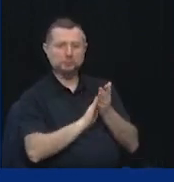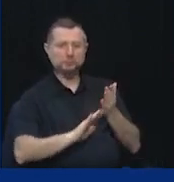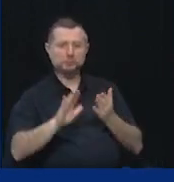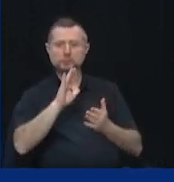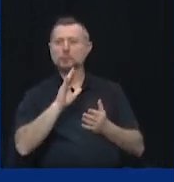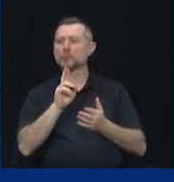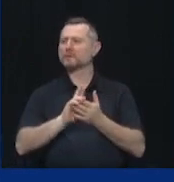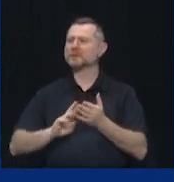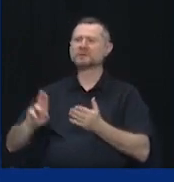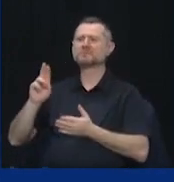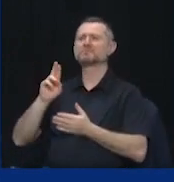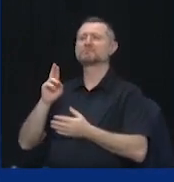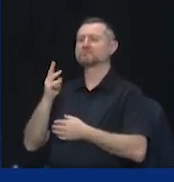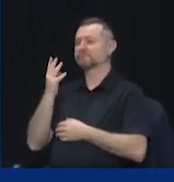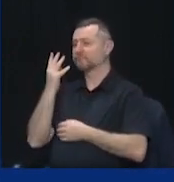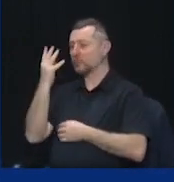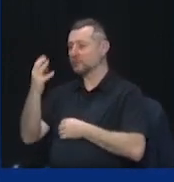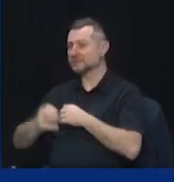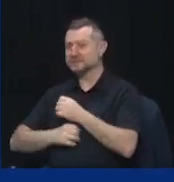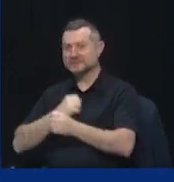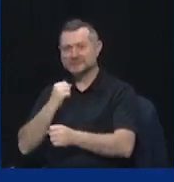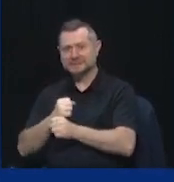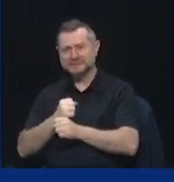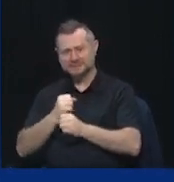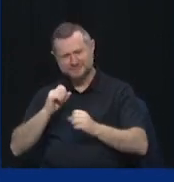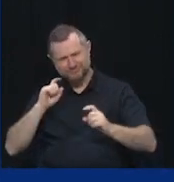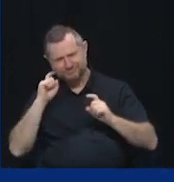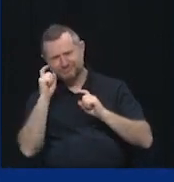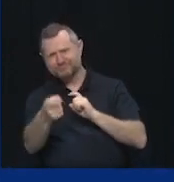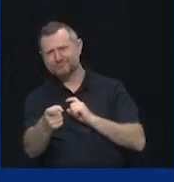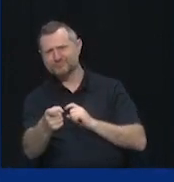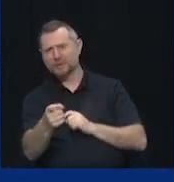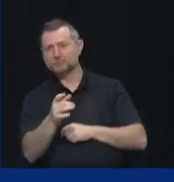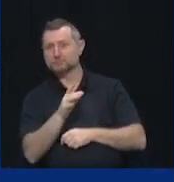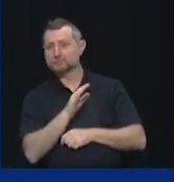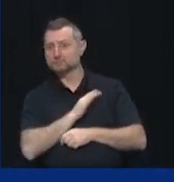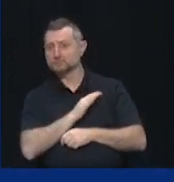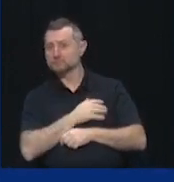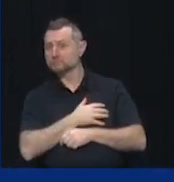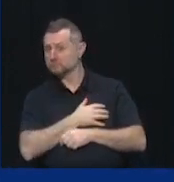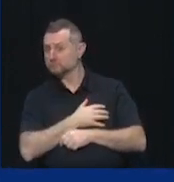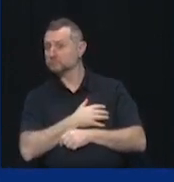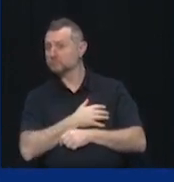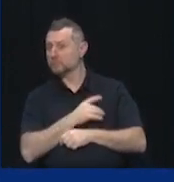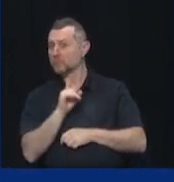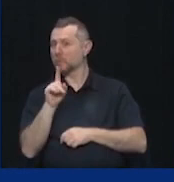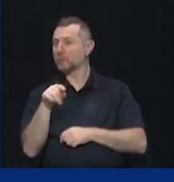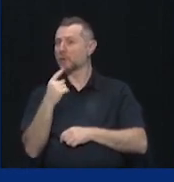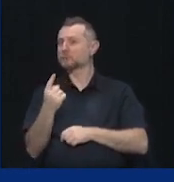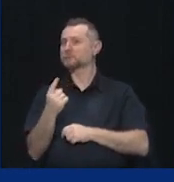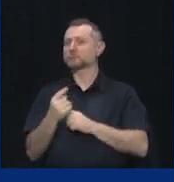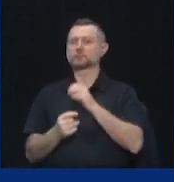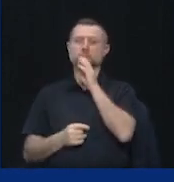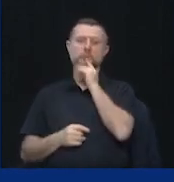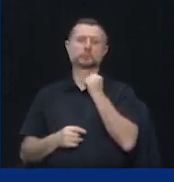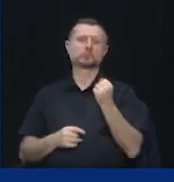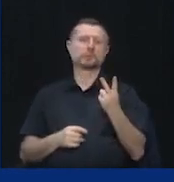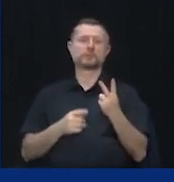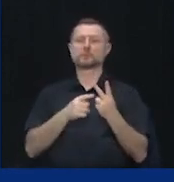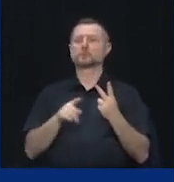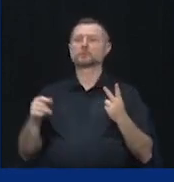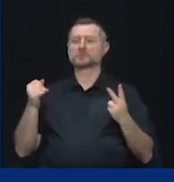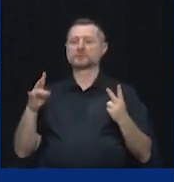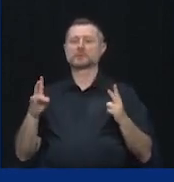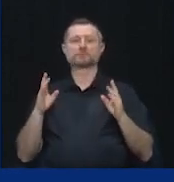for 4 years. It will be just among 12 to 17-year-olds who